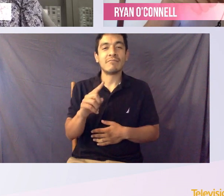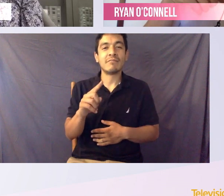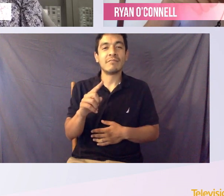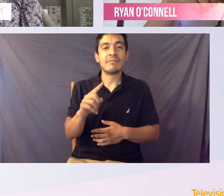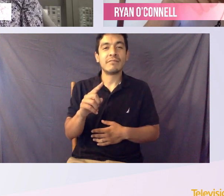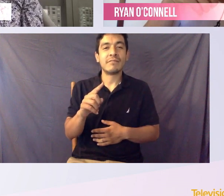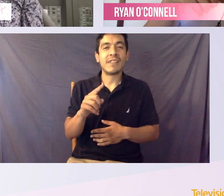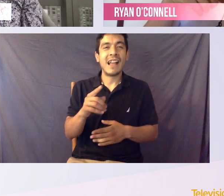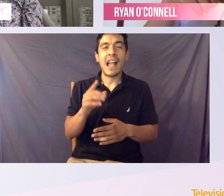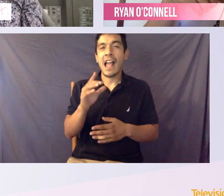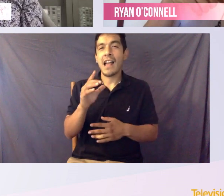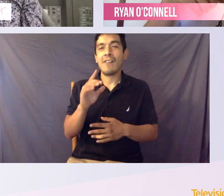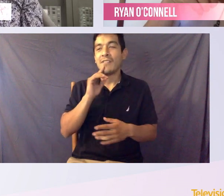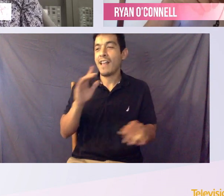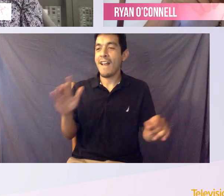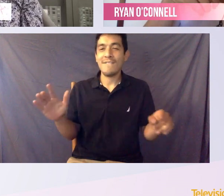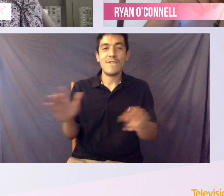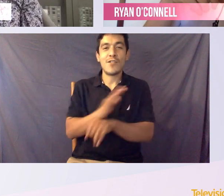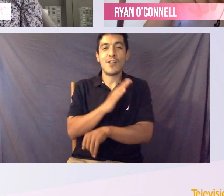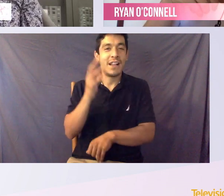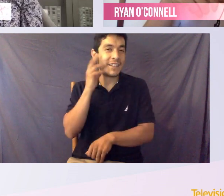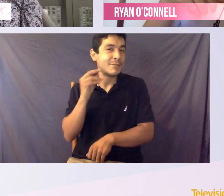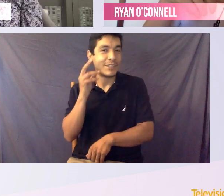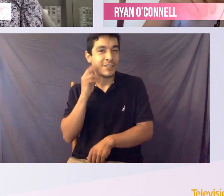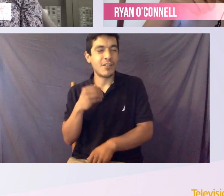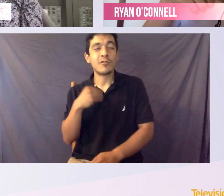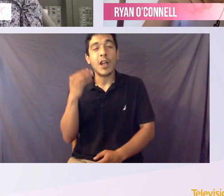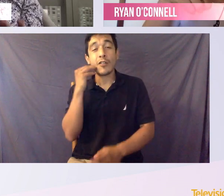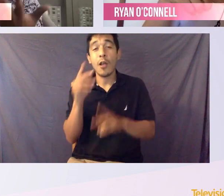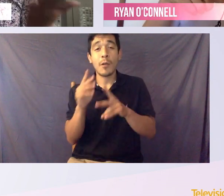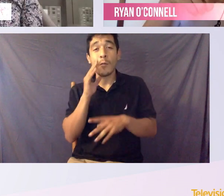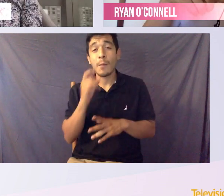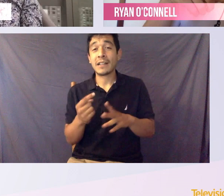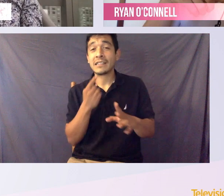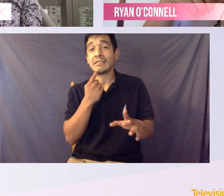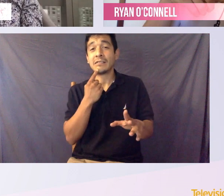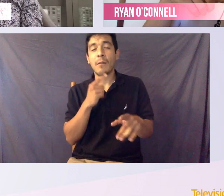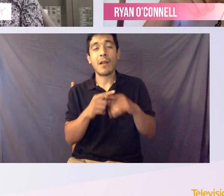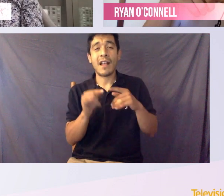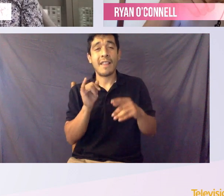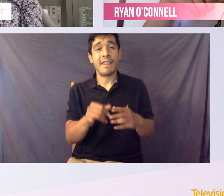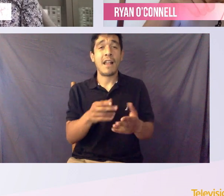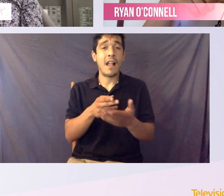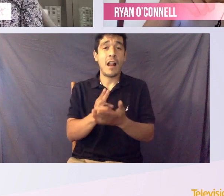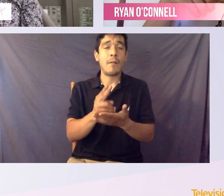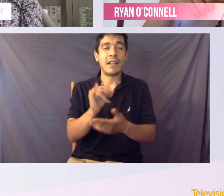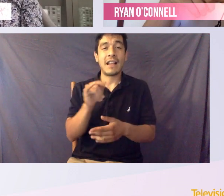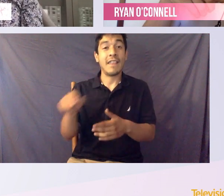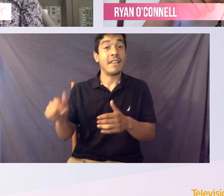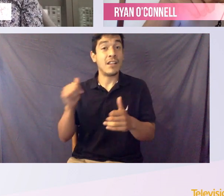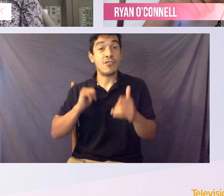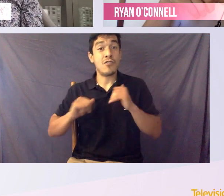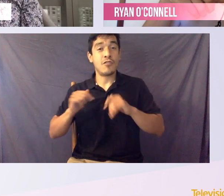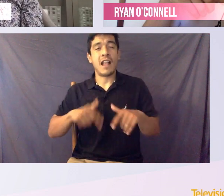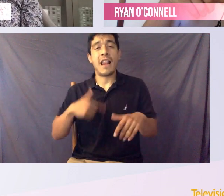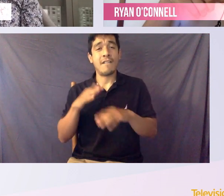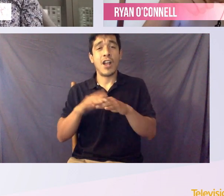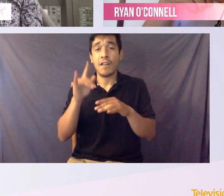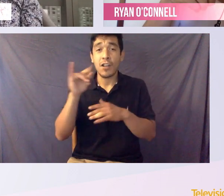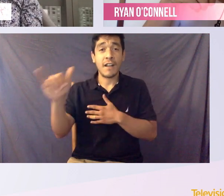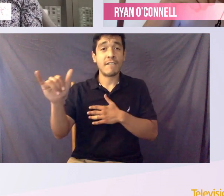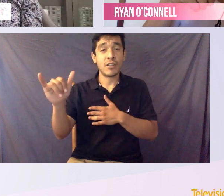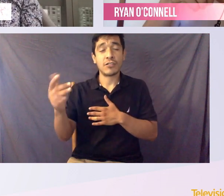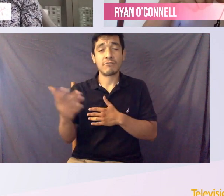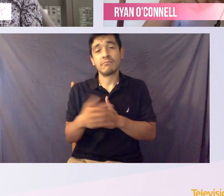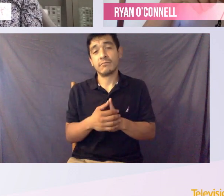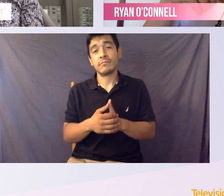meal. And so I know that folks are going to be disappointed, but the reality is that, you know, these shows, they live on forever, you know?